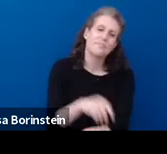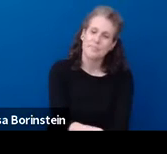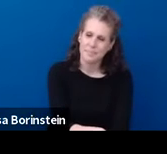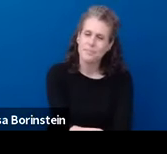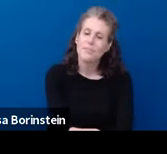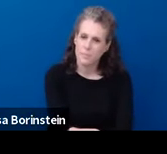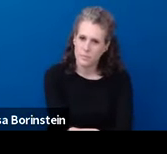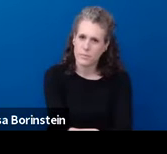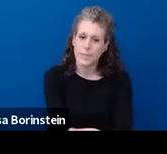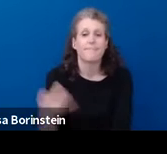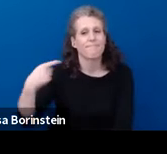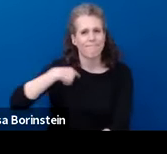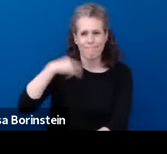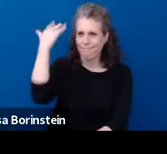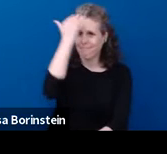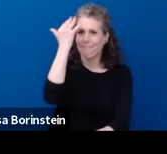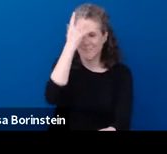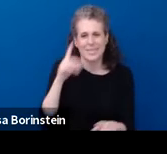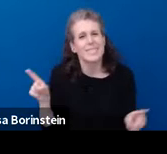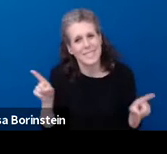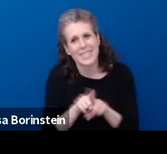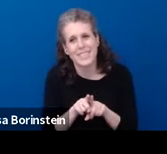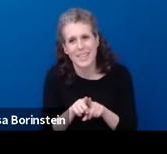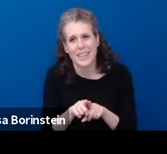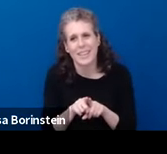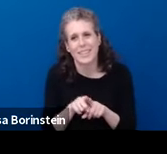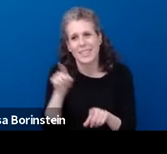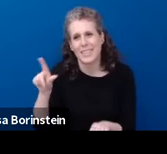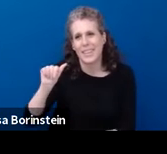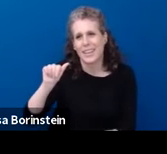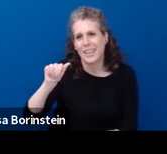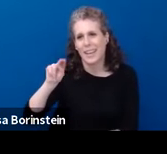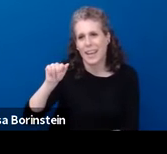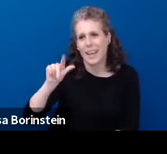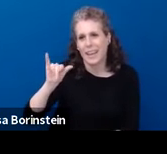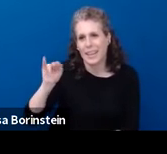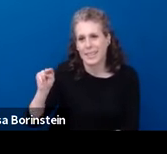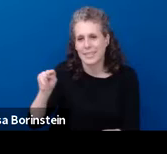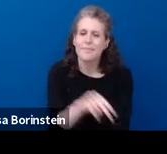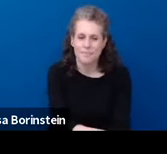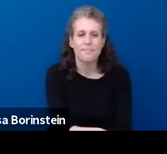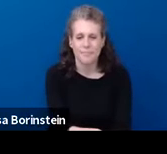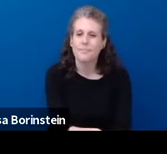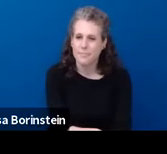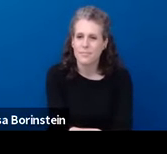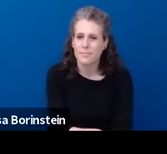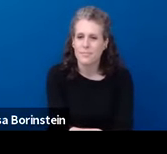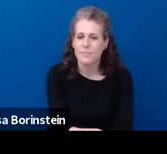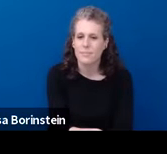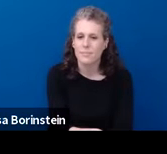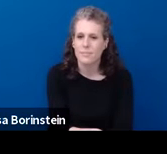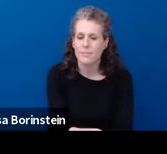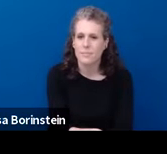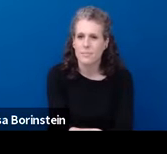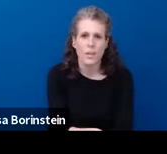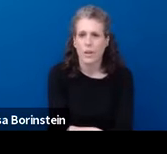I have the same thoughts as Anneli, that the thing you need is not